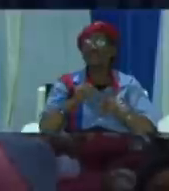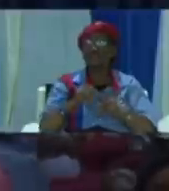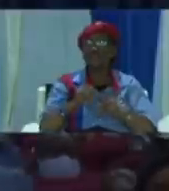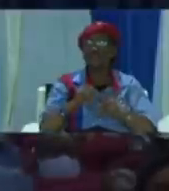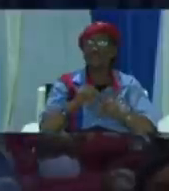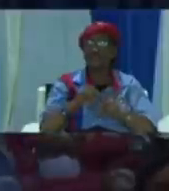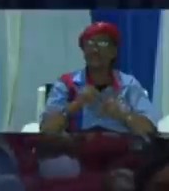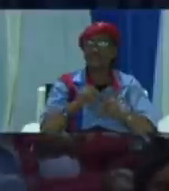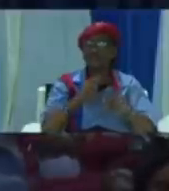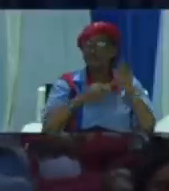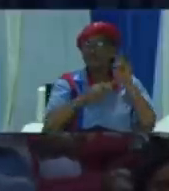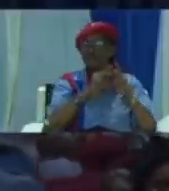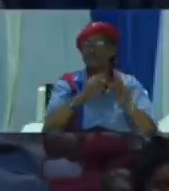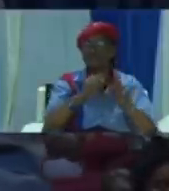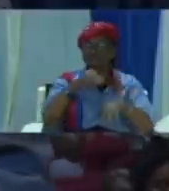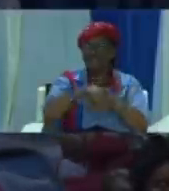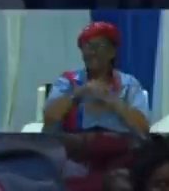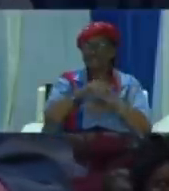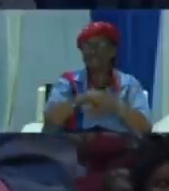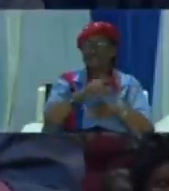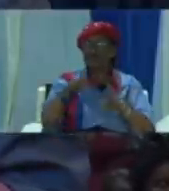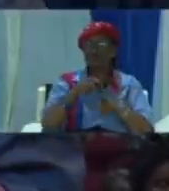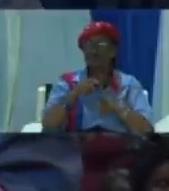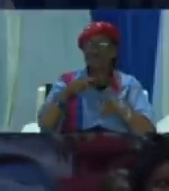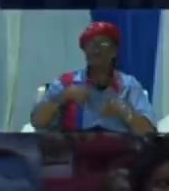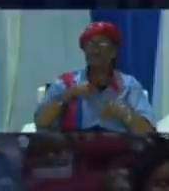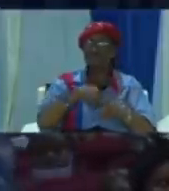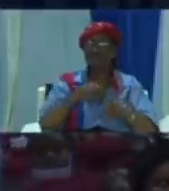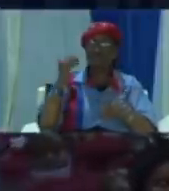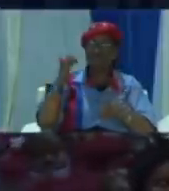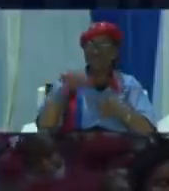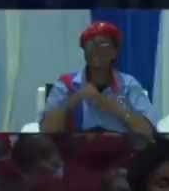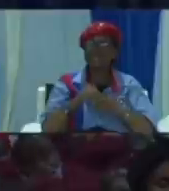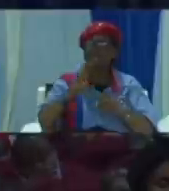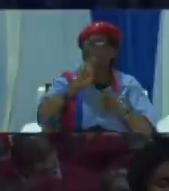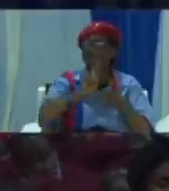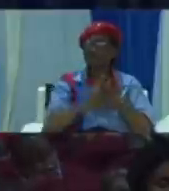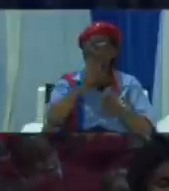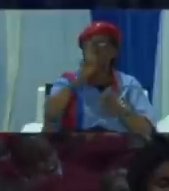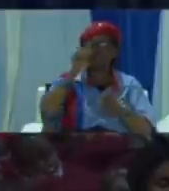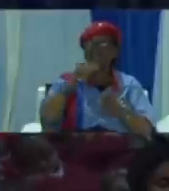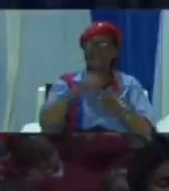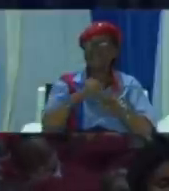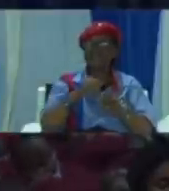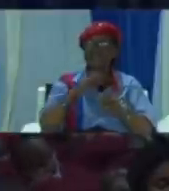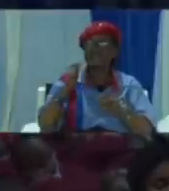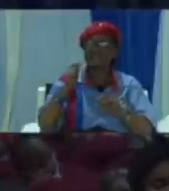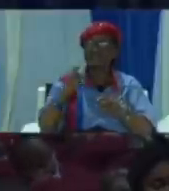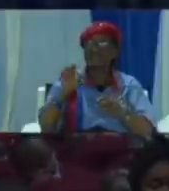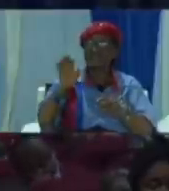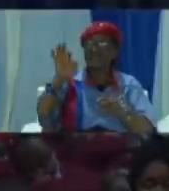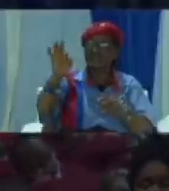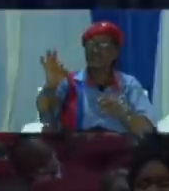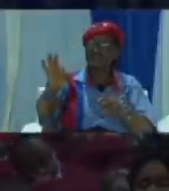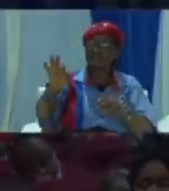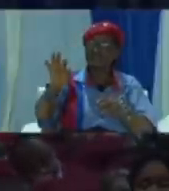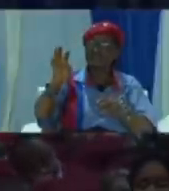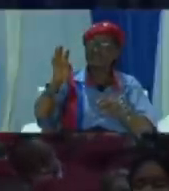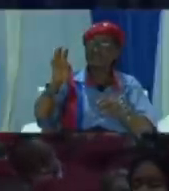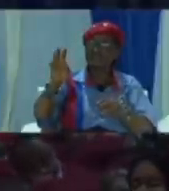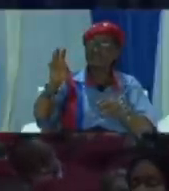When we were in the universities, that time Benilia University, in the 1960s, yeah, what the